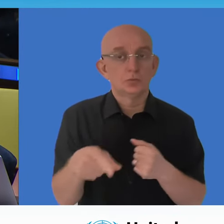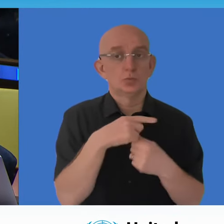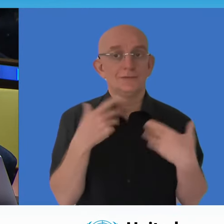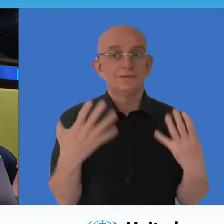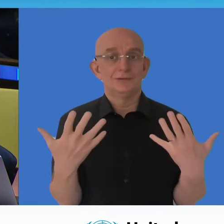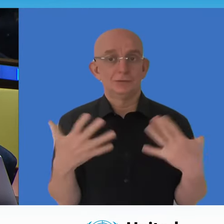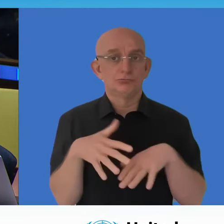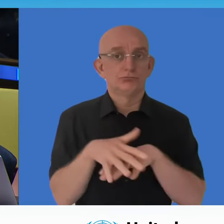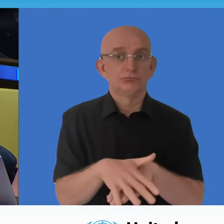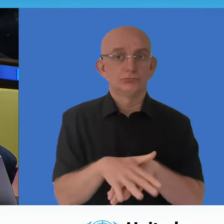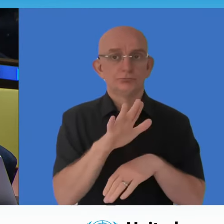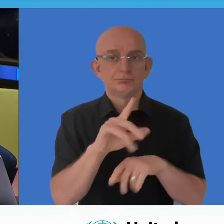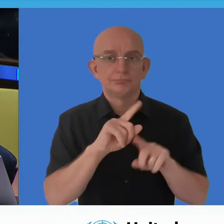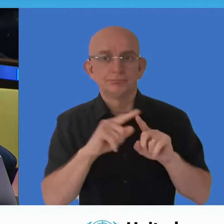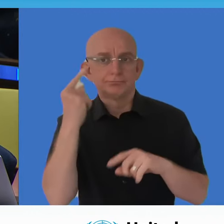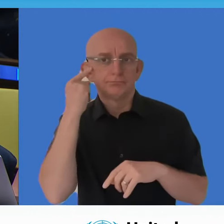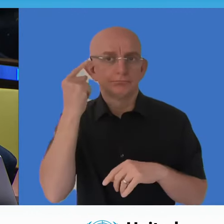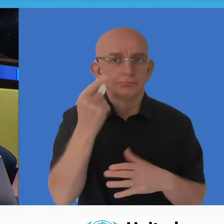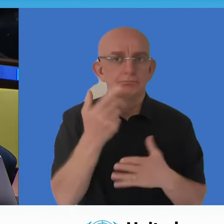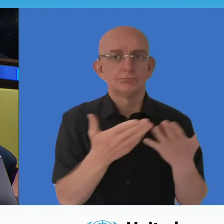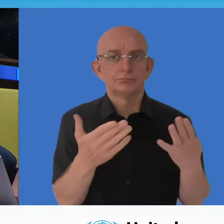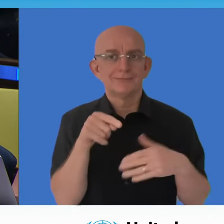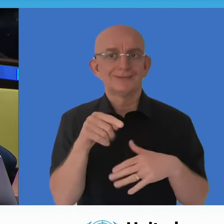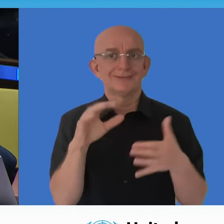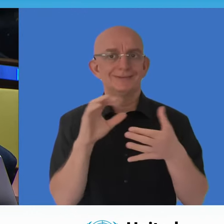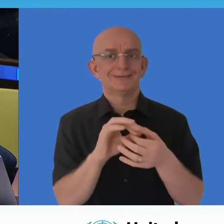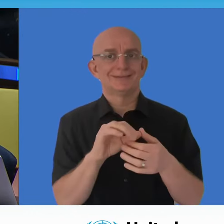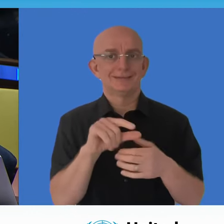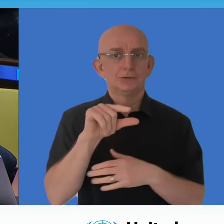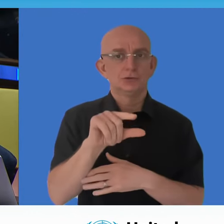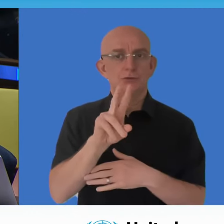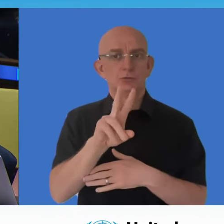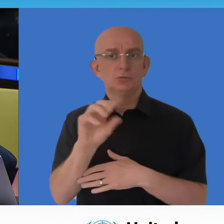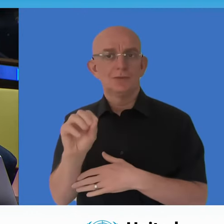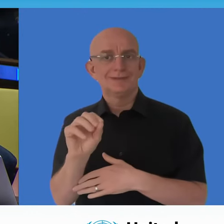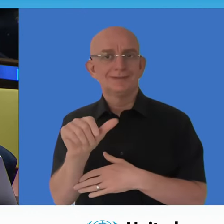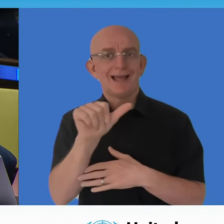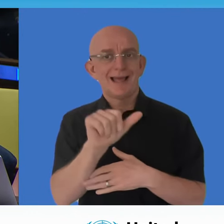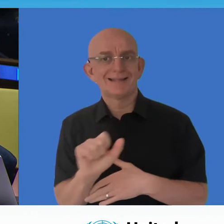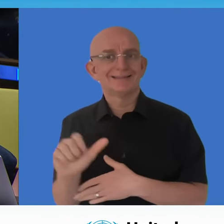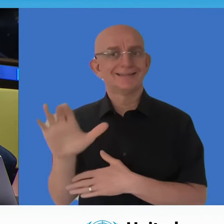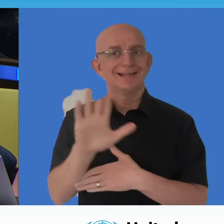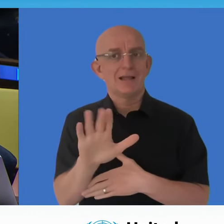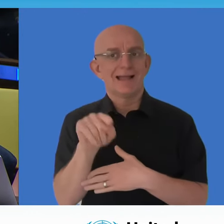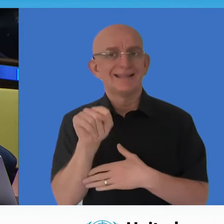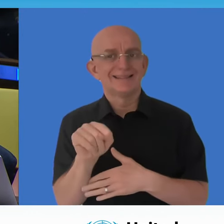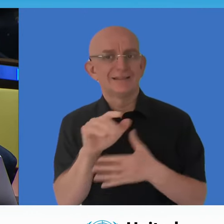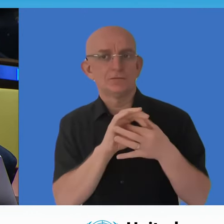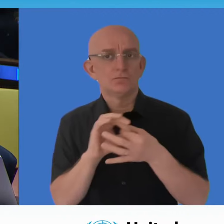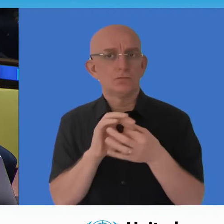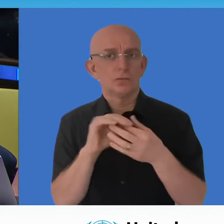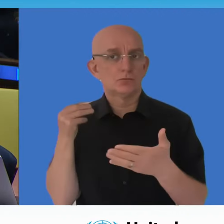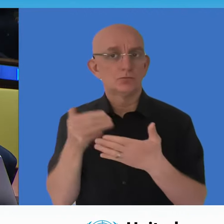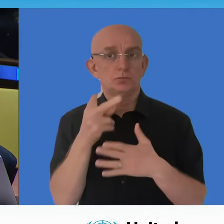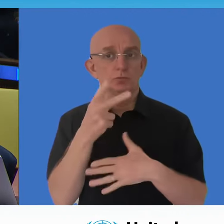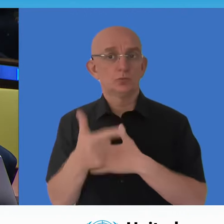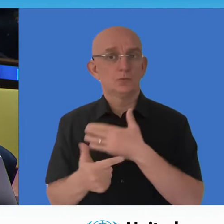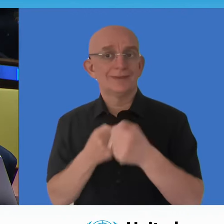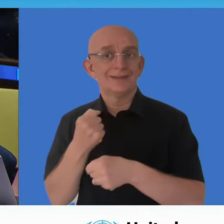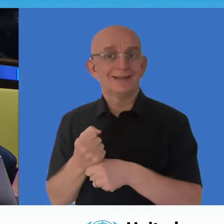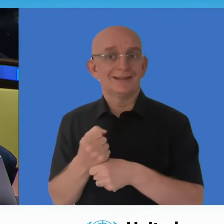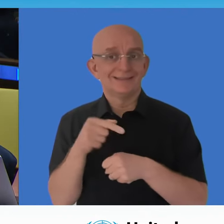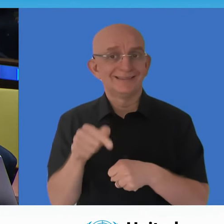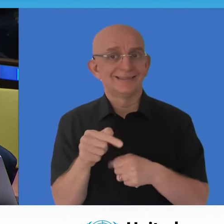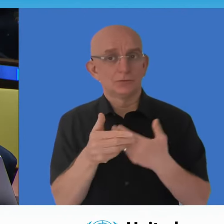and MIKTA Forum over the past 2 years. And we will continue this at the upcoming World Water Forum. Second, we must actively invest in